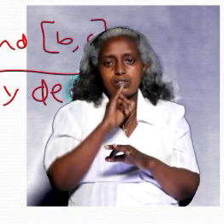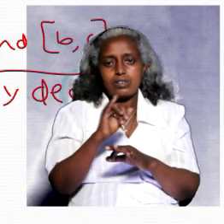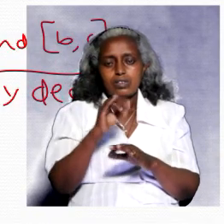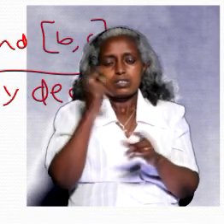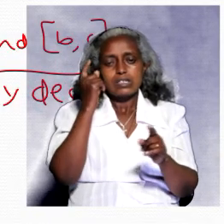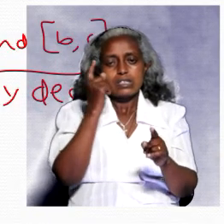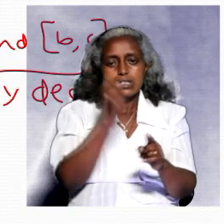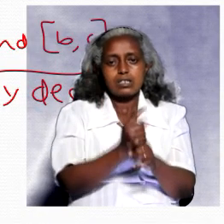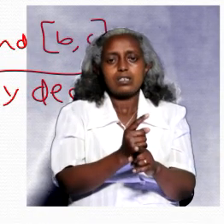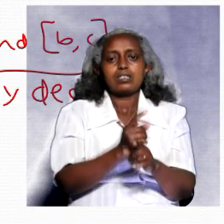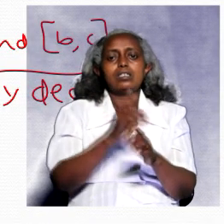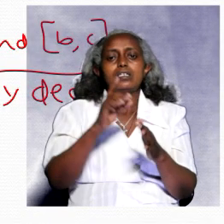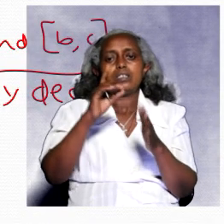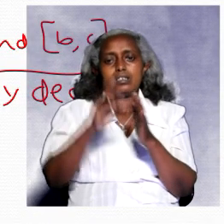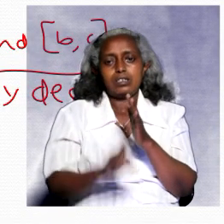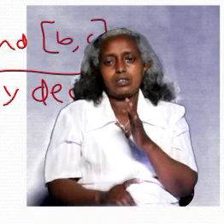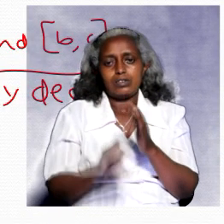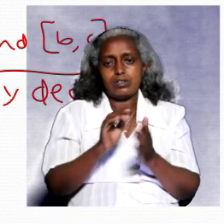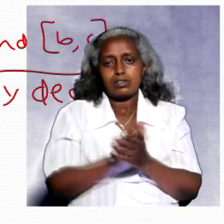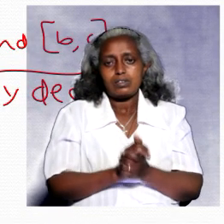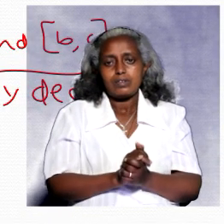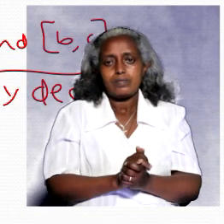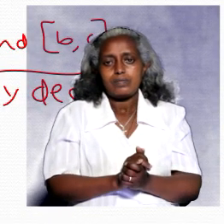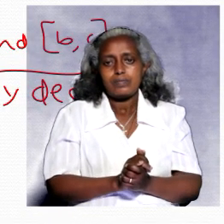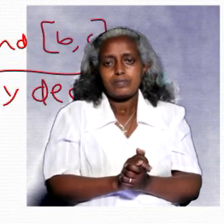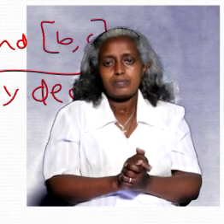is strictly decreasing